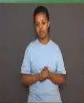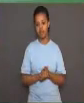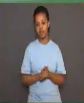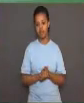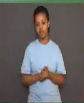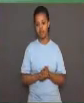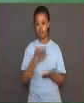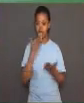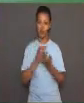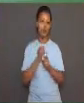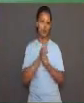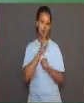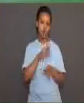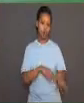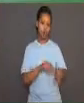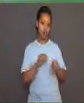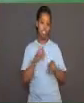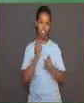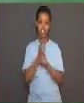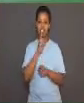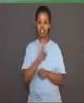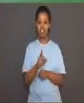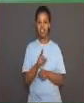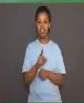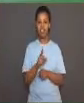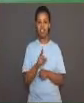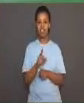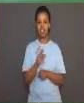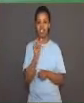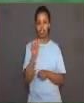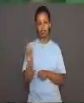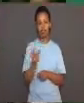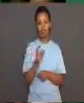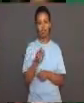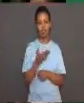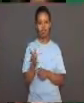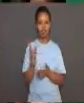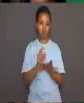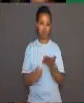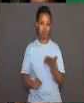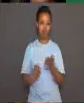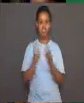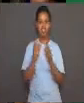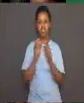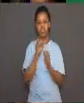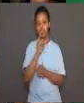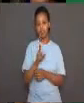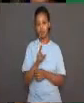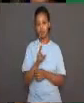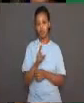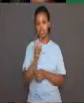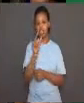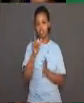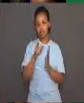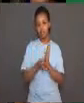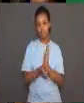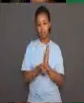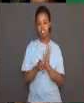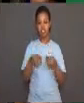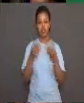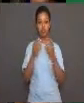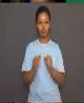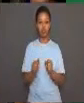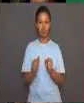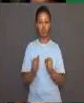Great job, students. I am sure you listed quite a few. Some examples you could have listed